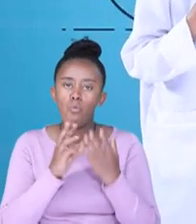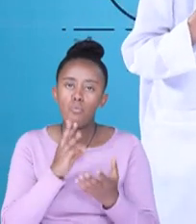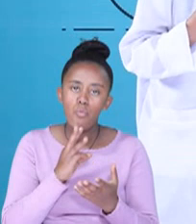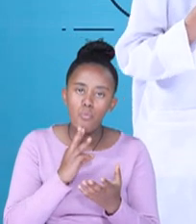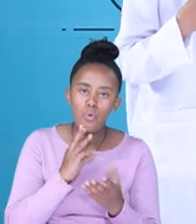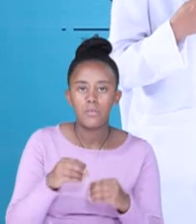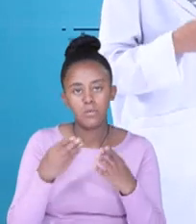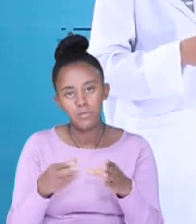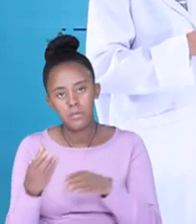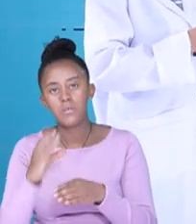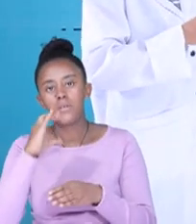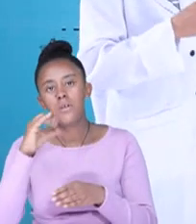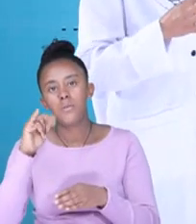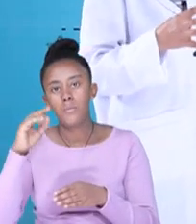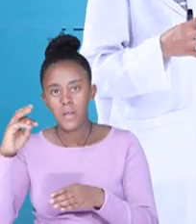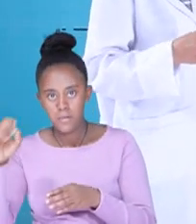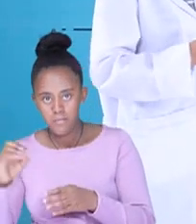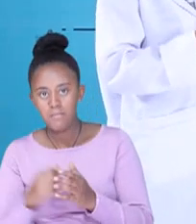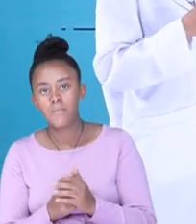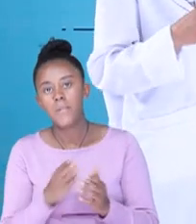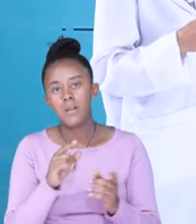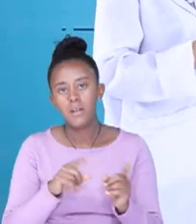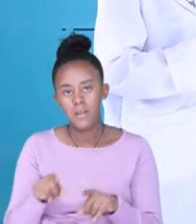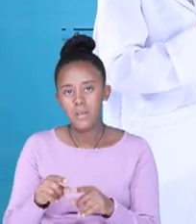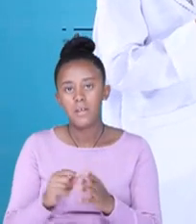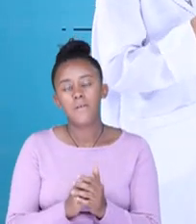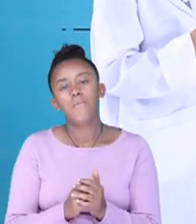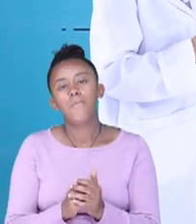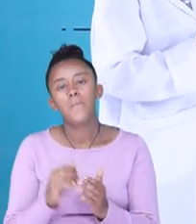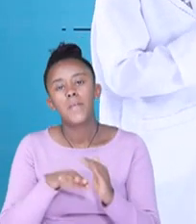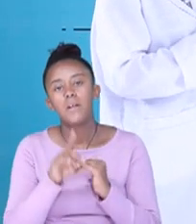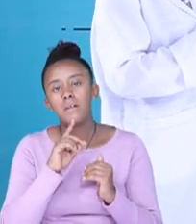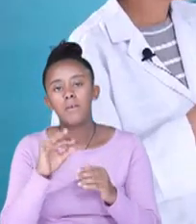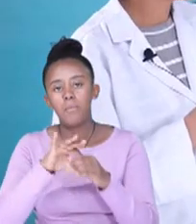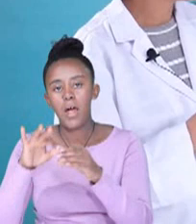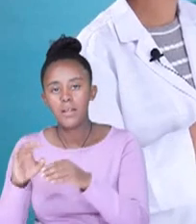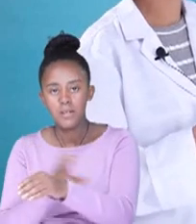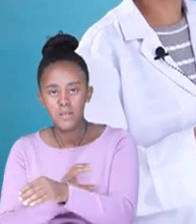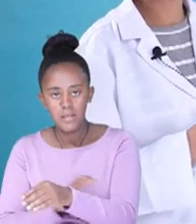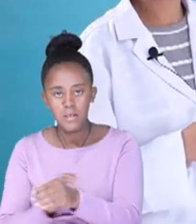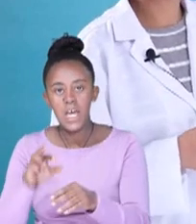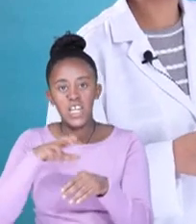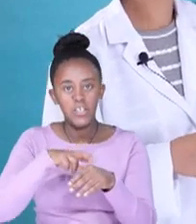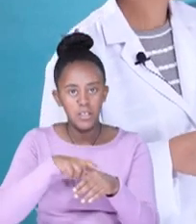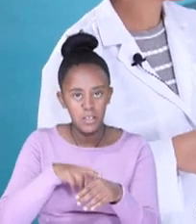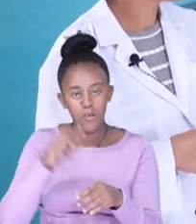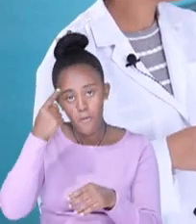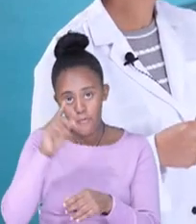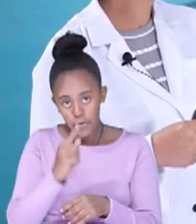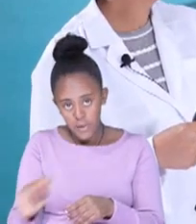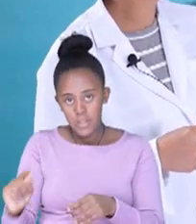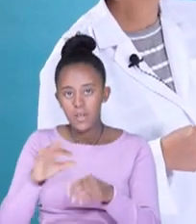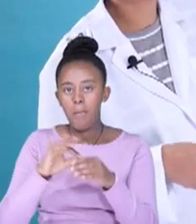water into the cytoplasm, they become swell, and the swelling in plant cell give rigidity for